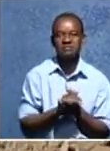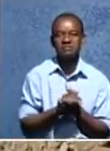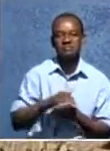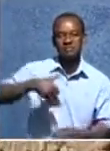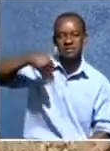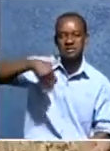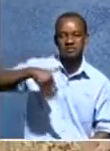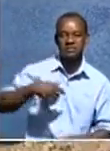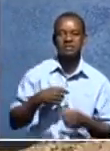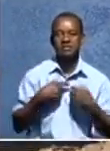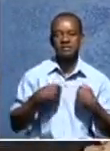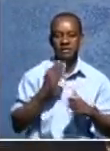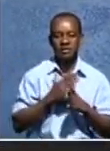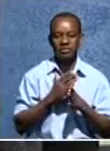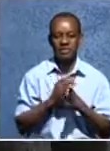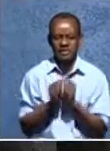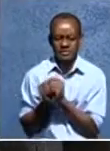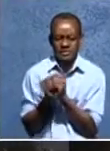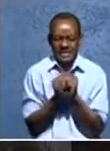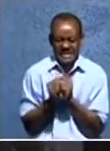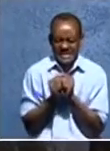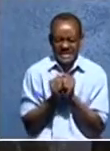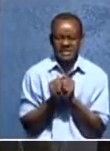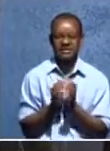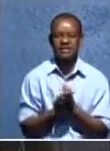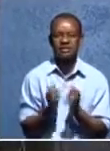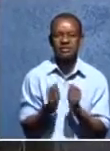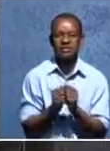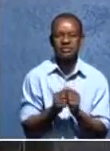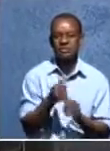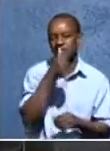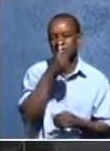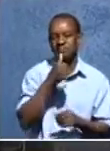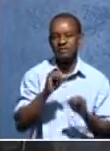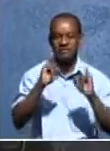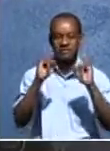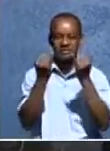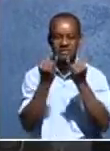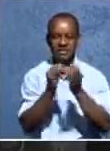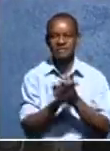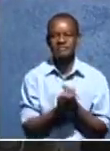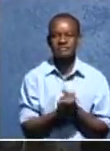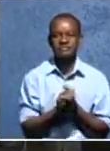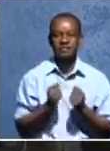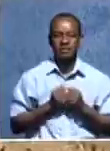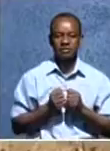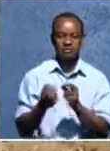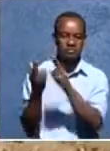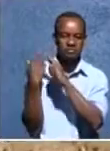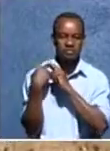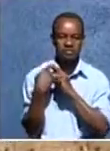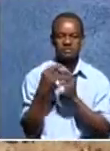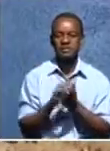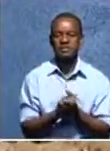course, we are working closely with the private sector when we are going on road shows or networks, because in fact our job is only to sell the experience